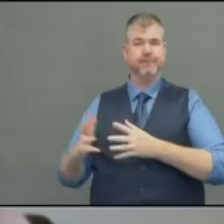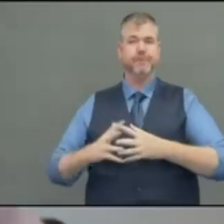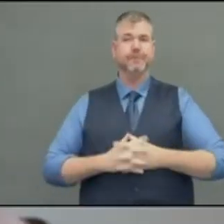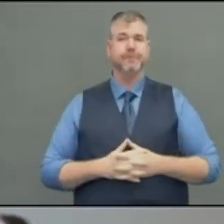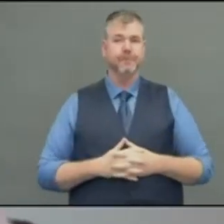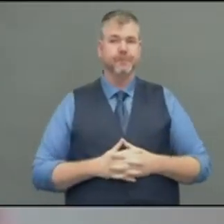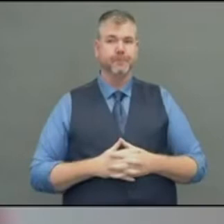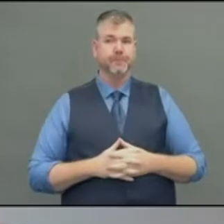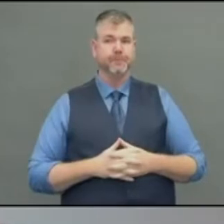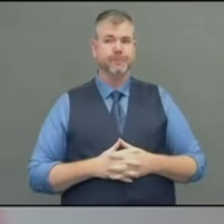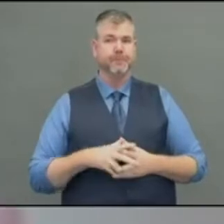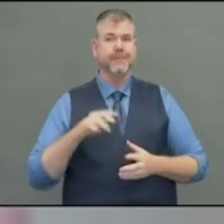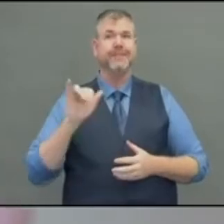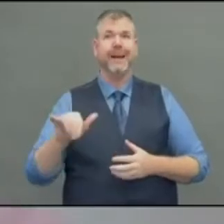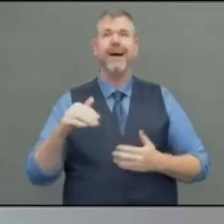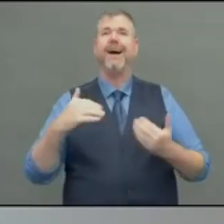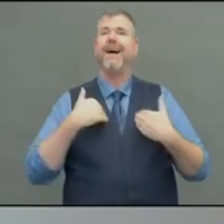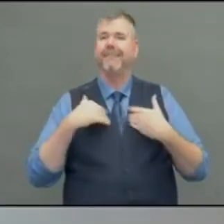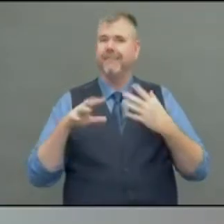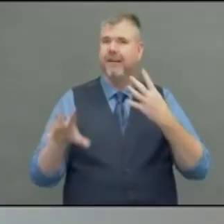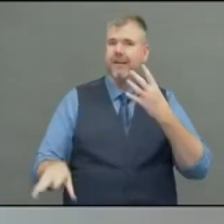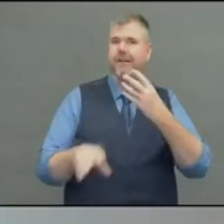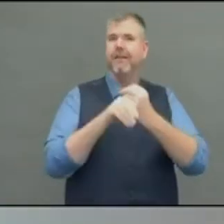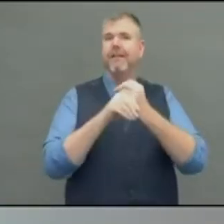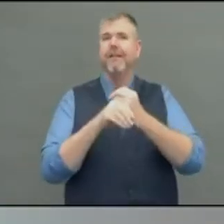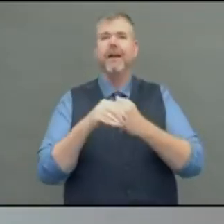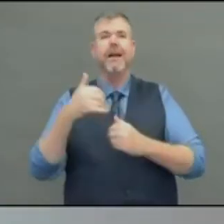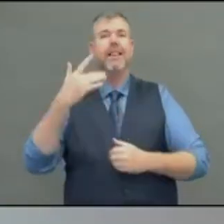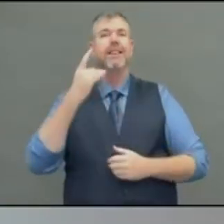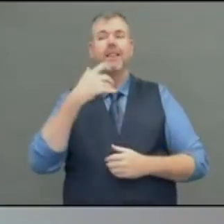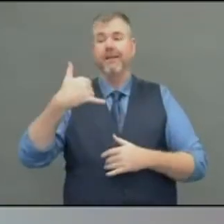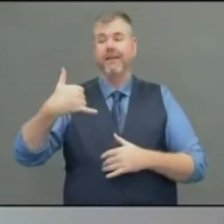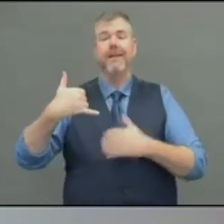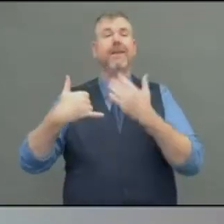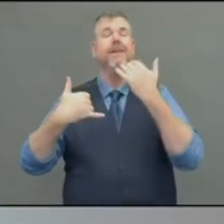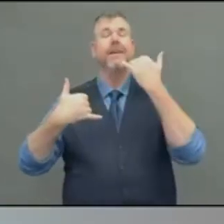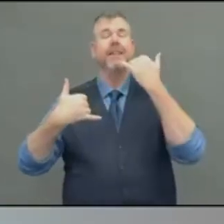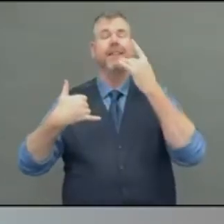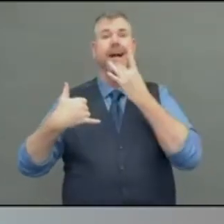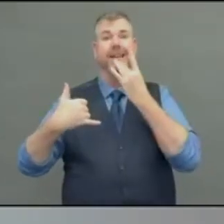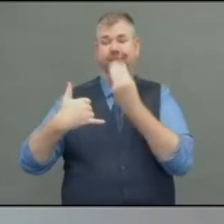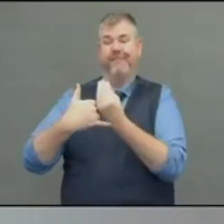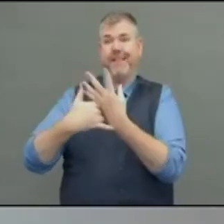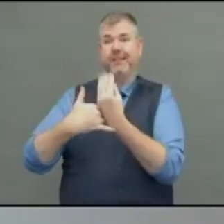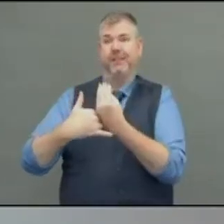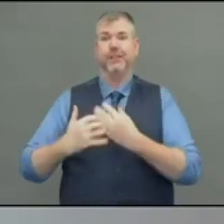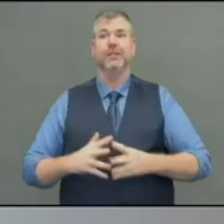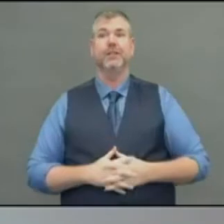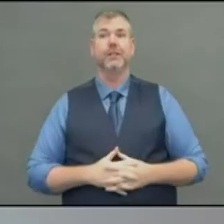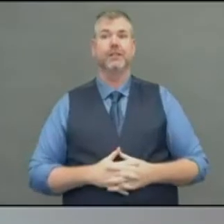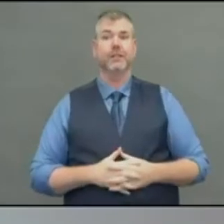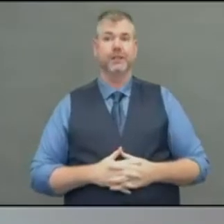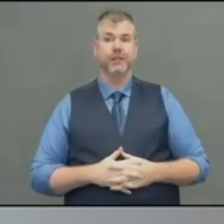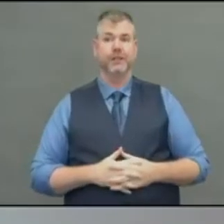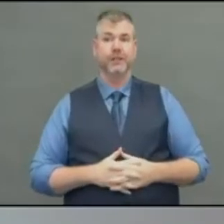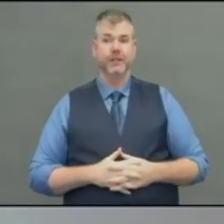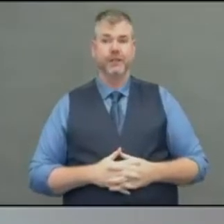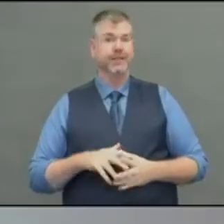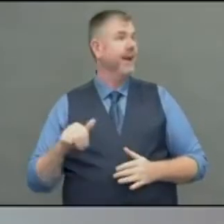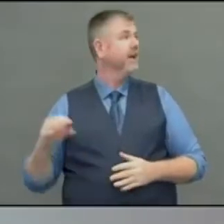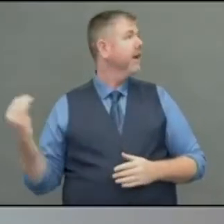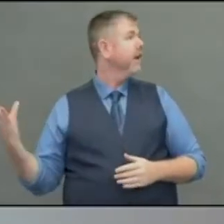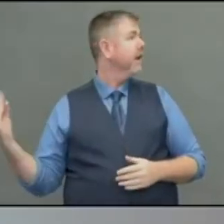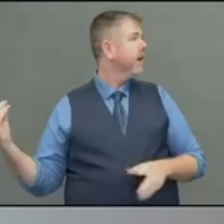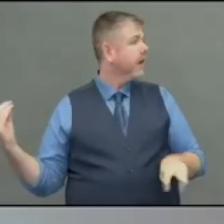has a flashing light. So it's going to catch her attention when it's ringing. And not only are our phones louder